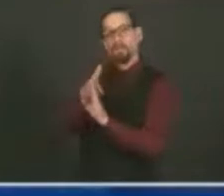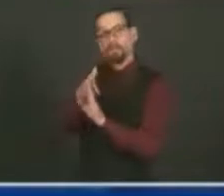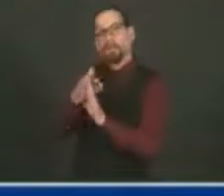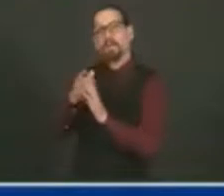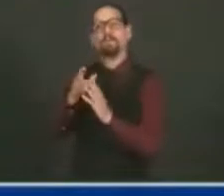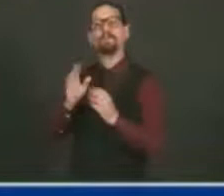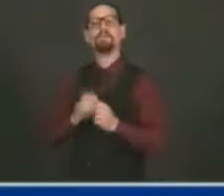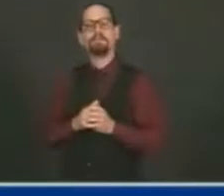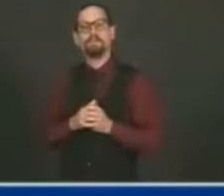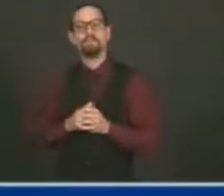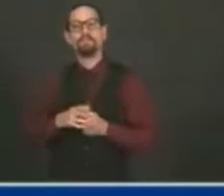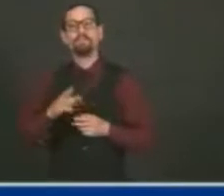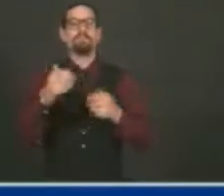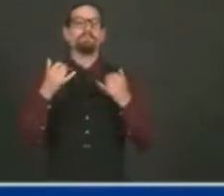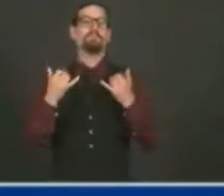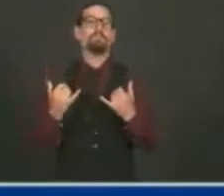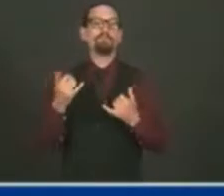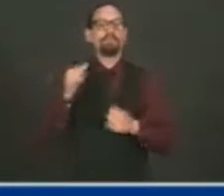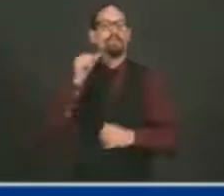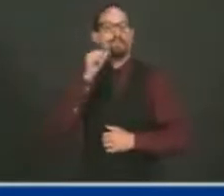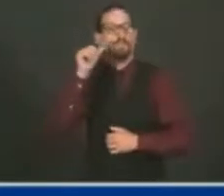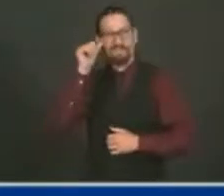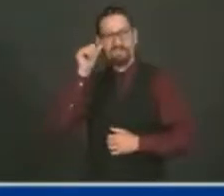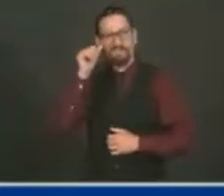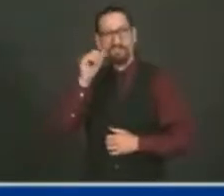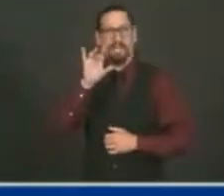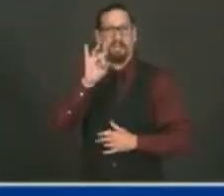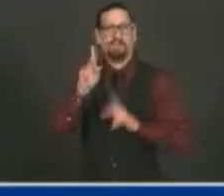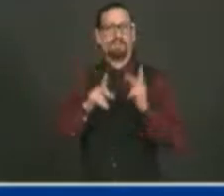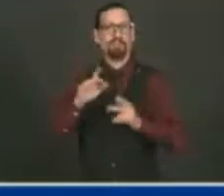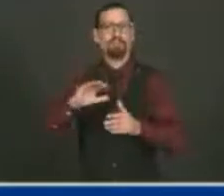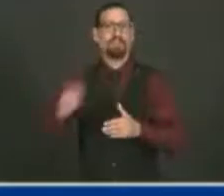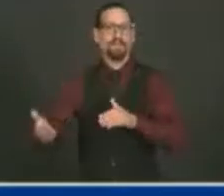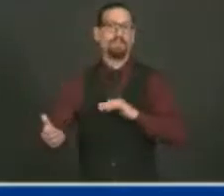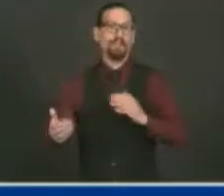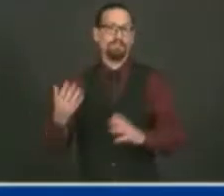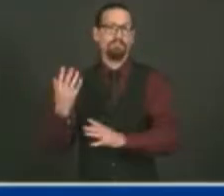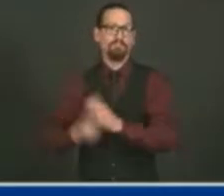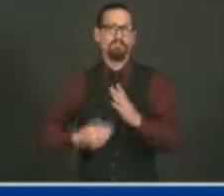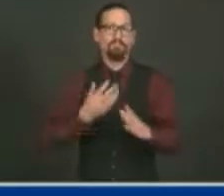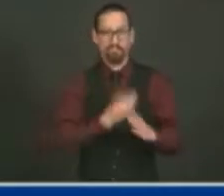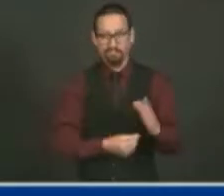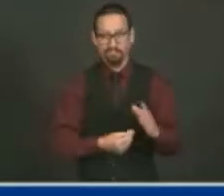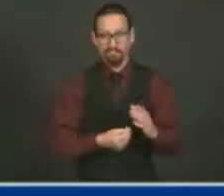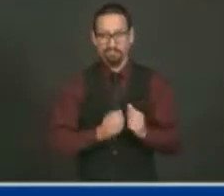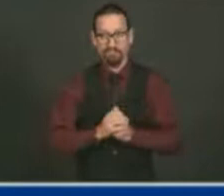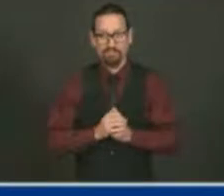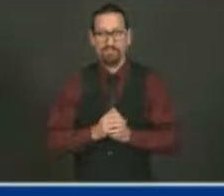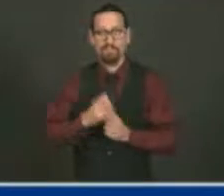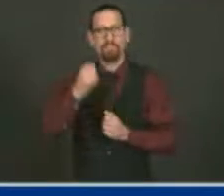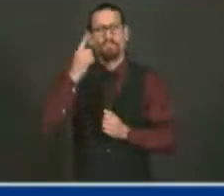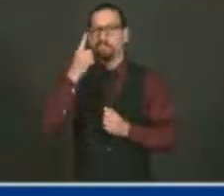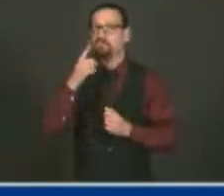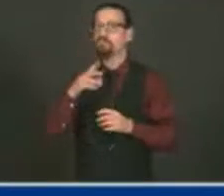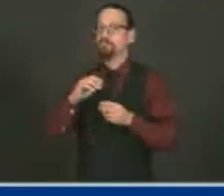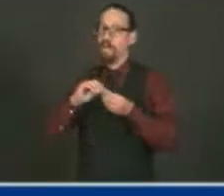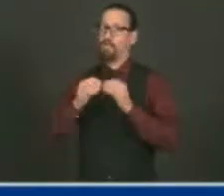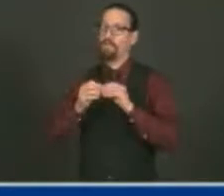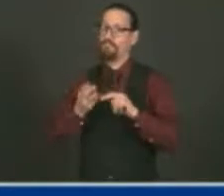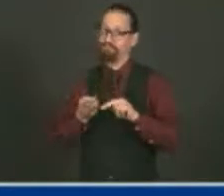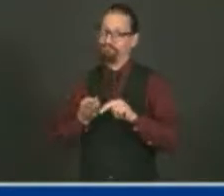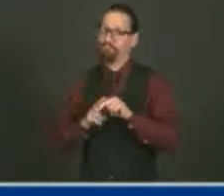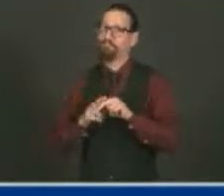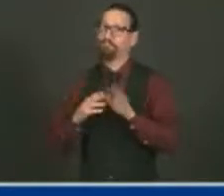more deaths. These numbers have been slowly ticking up for the past few weeks.